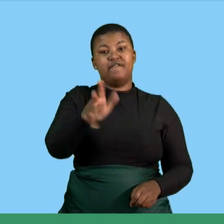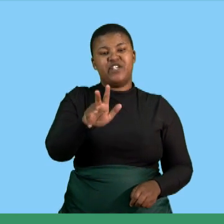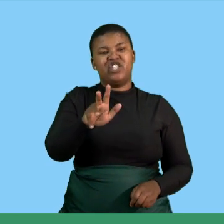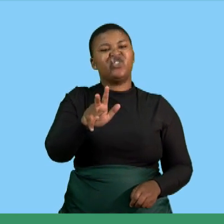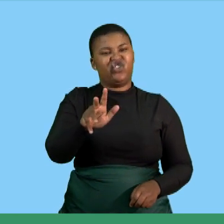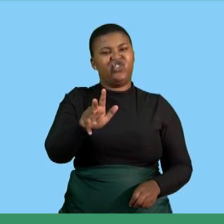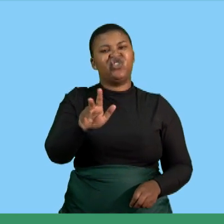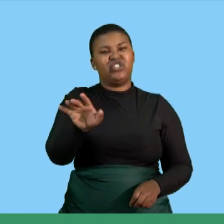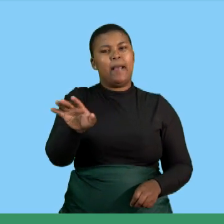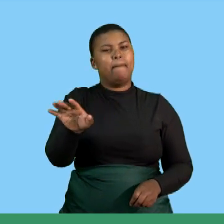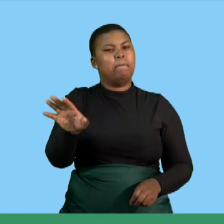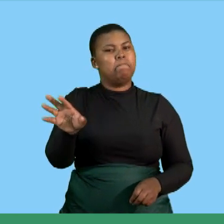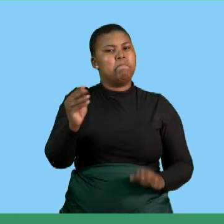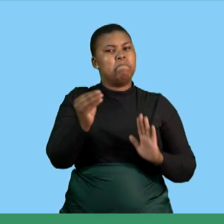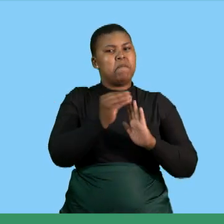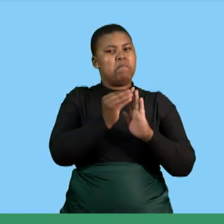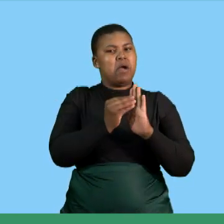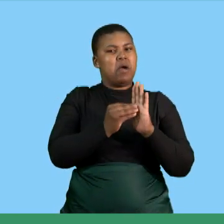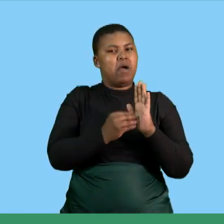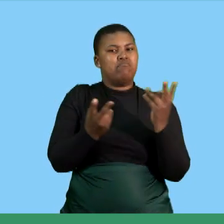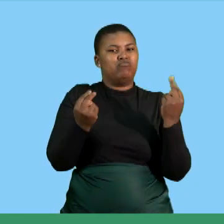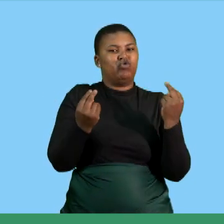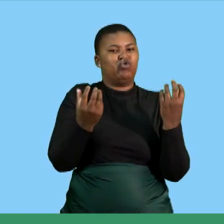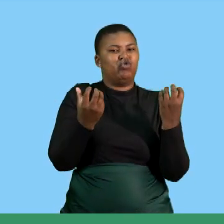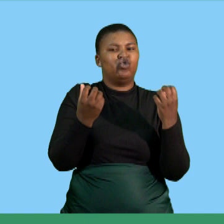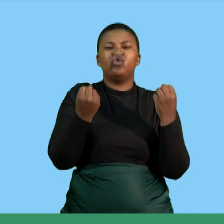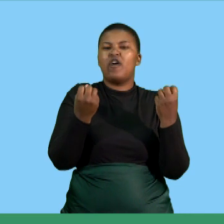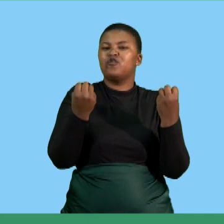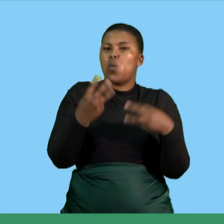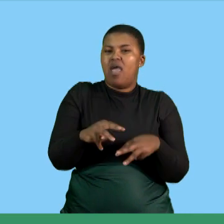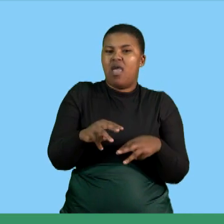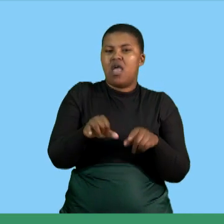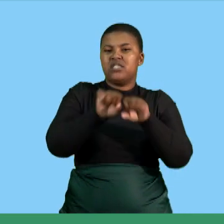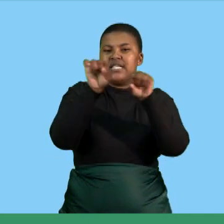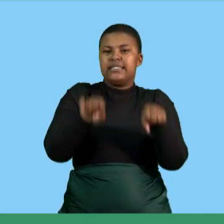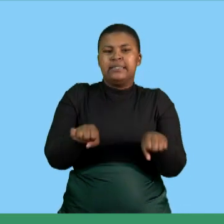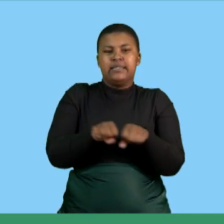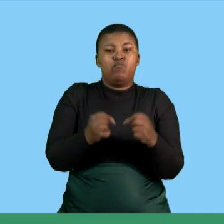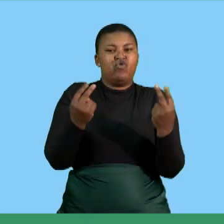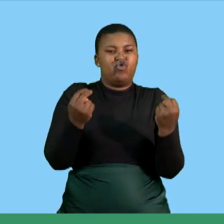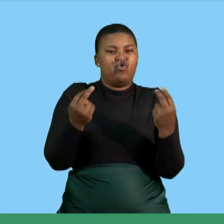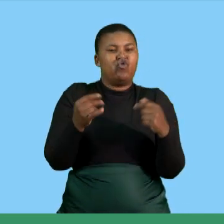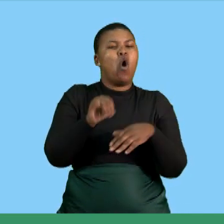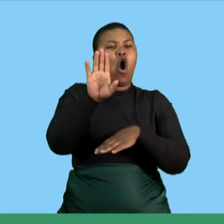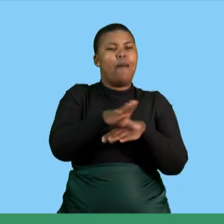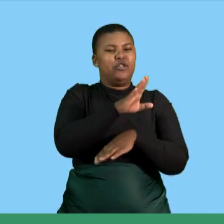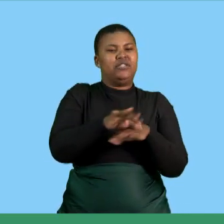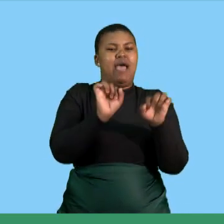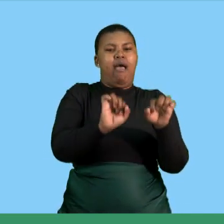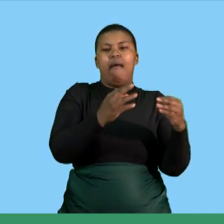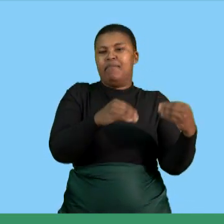has installed new software systems, there's our clue in the statement, in her